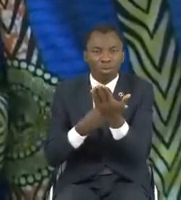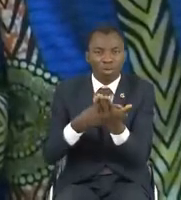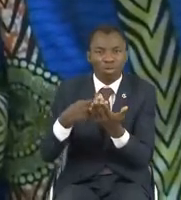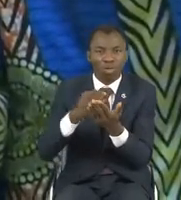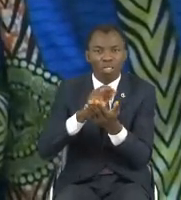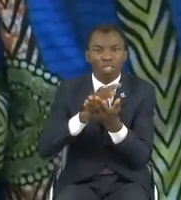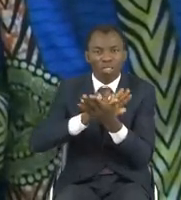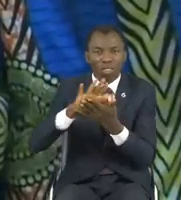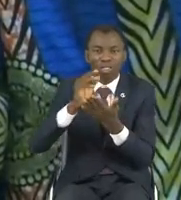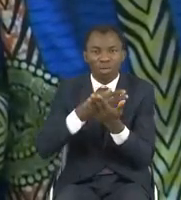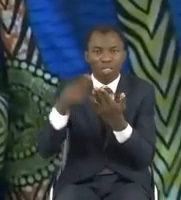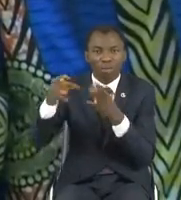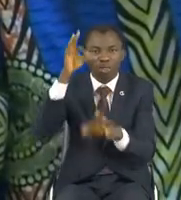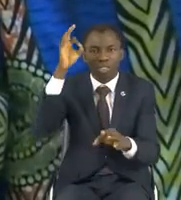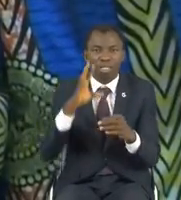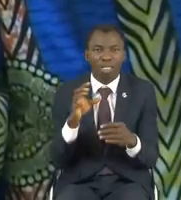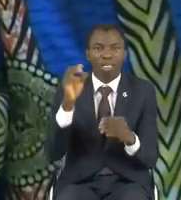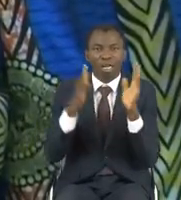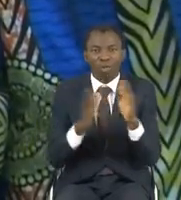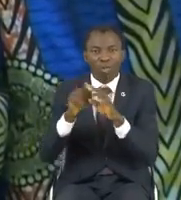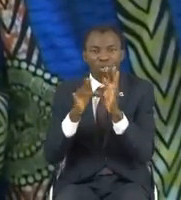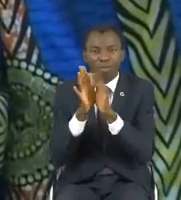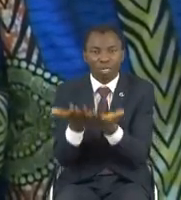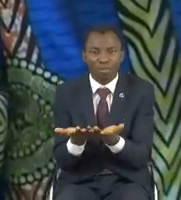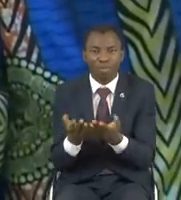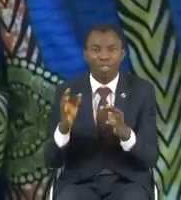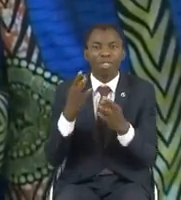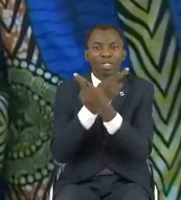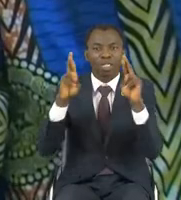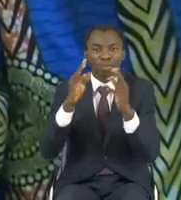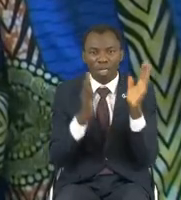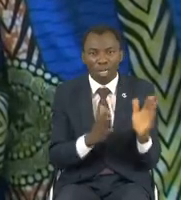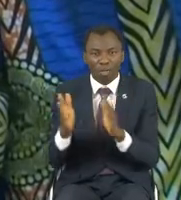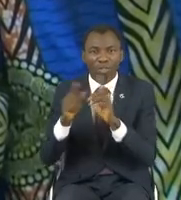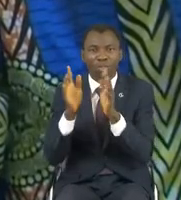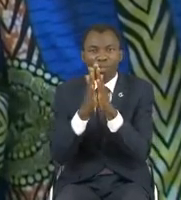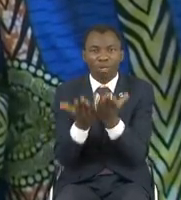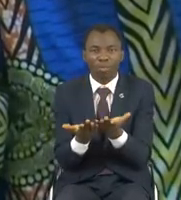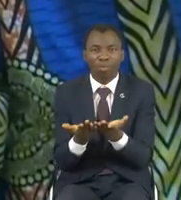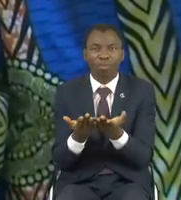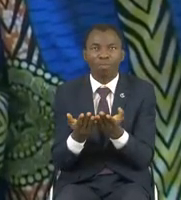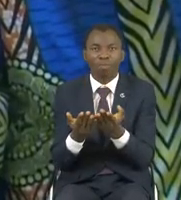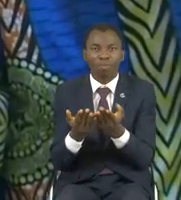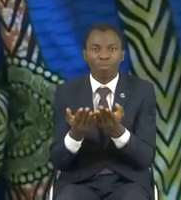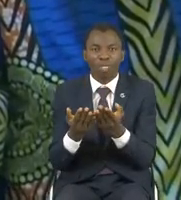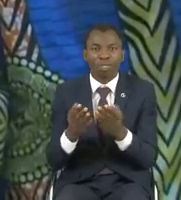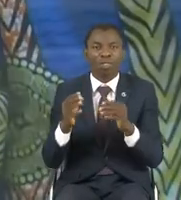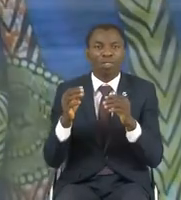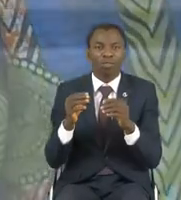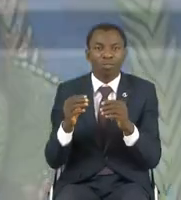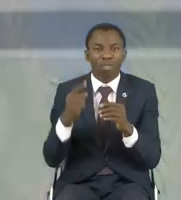scriptures. Healing, according to the scriptures. Redemption, according to the scriptures.